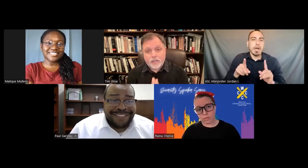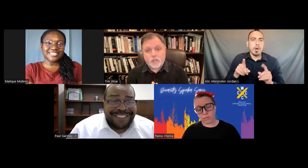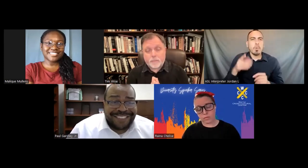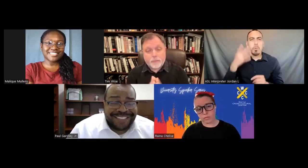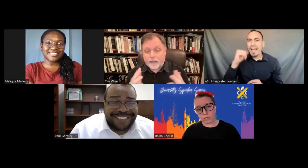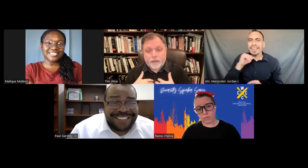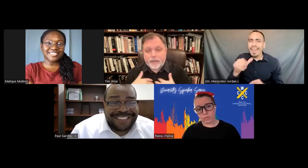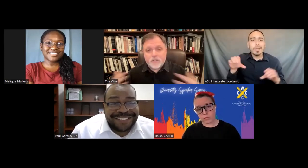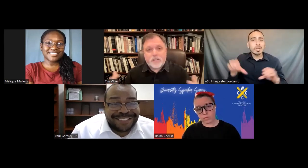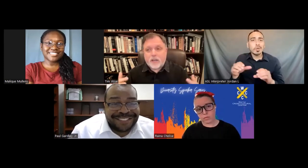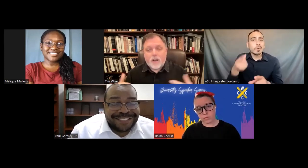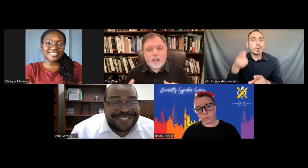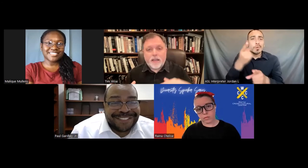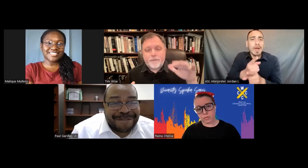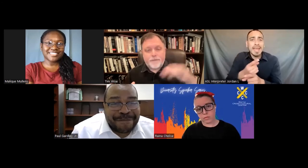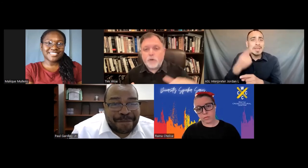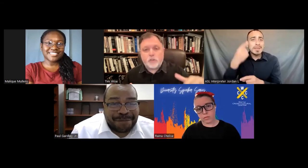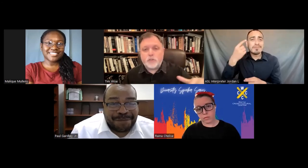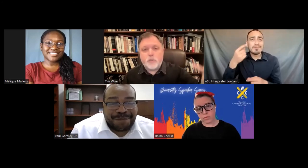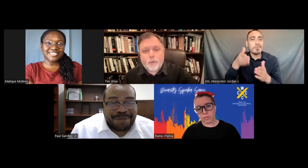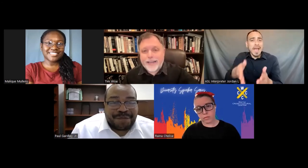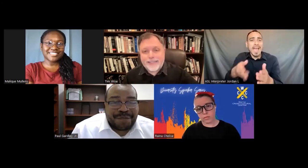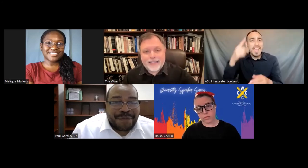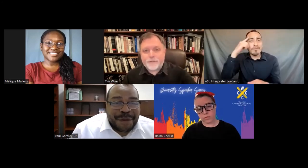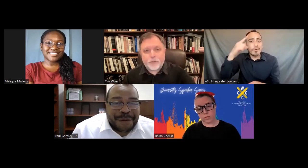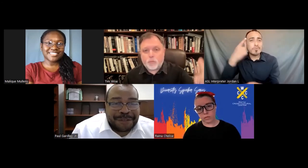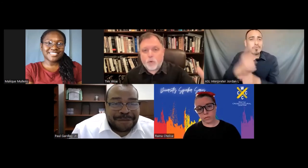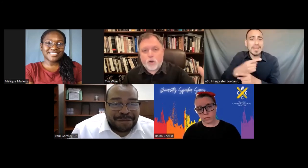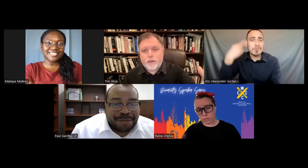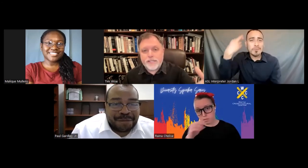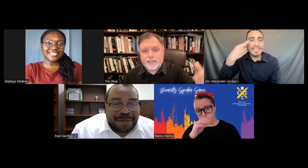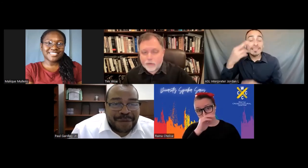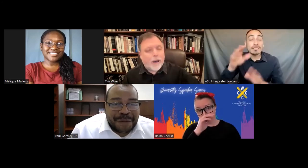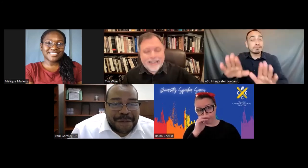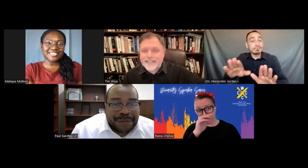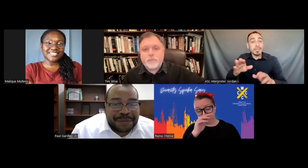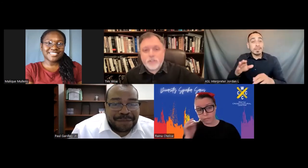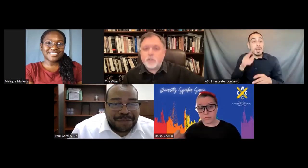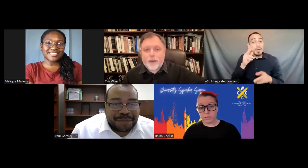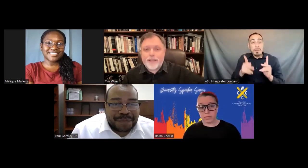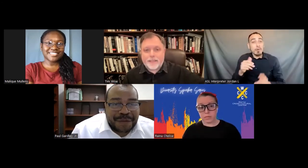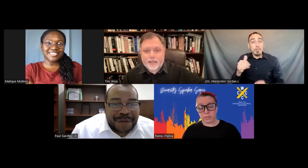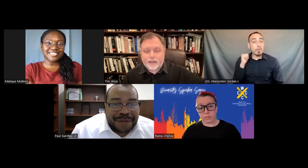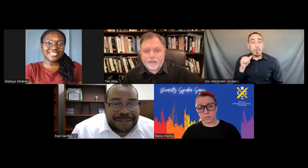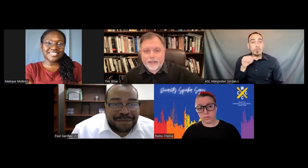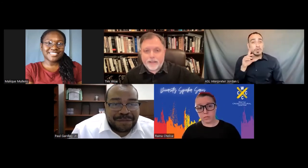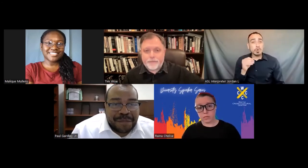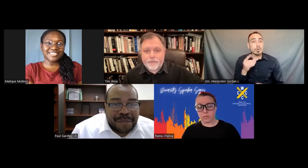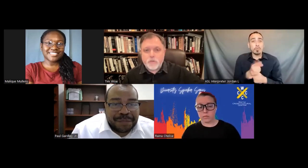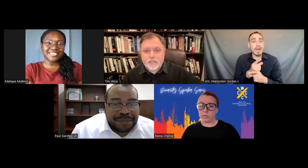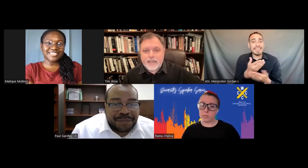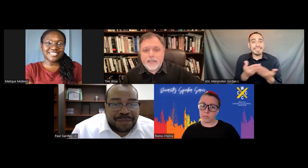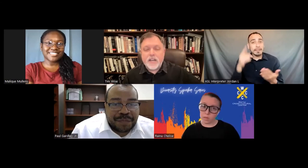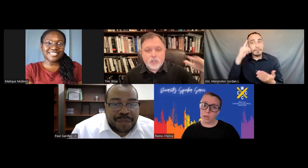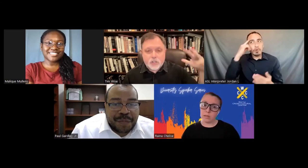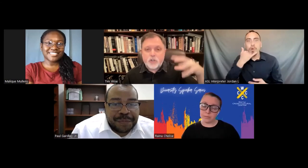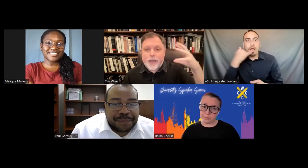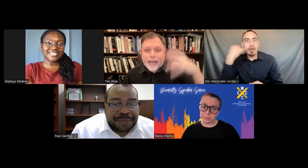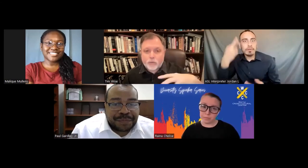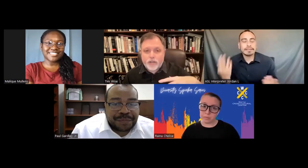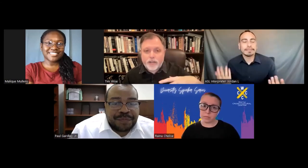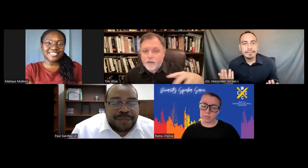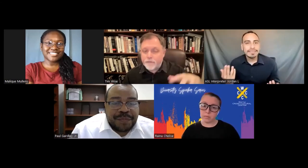what but here's the deal. If folks will do the right thing for the wrong reason, I need them to do the right thing. Like folks need to